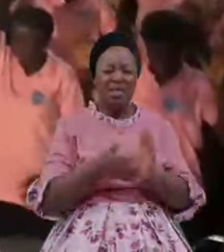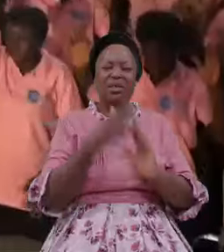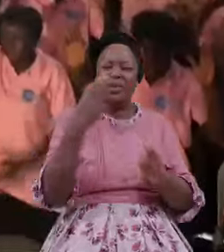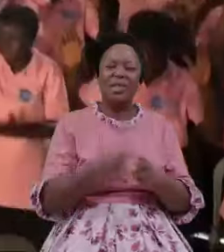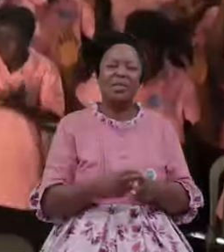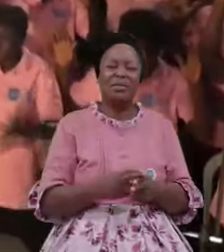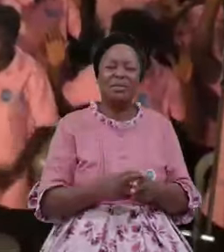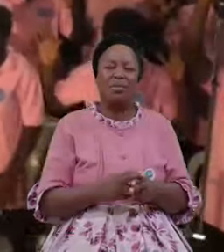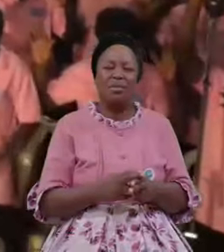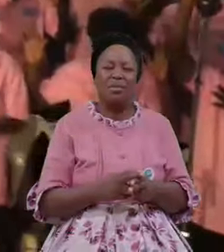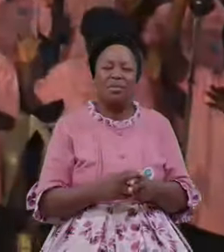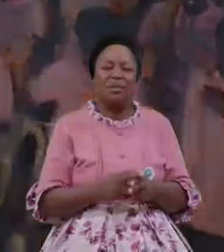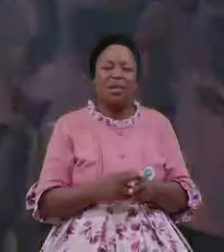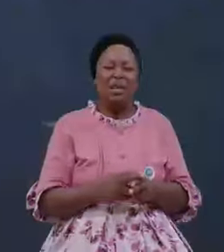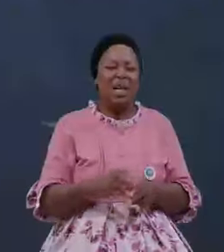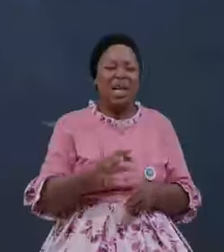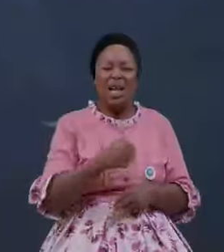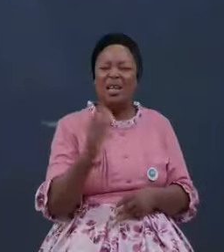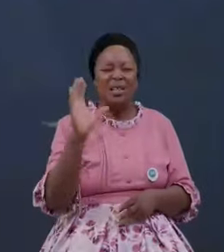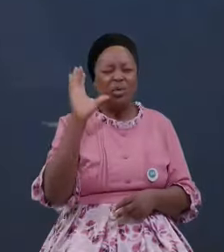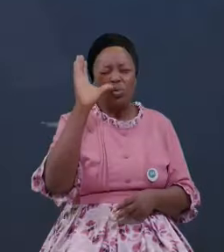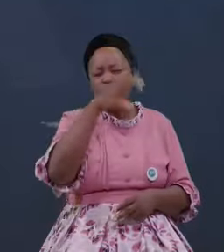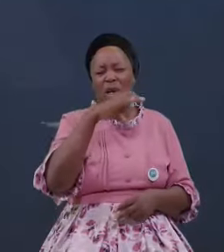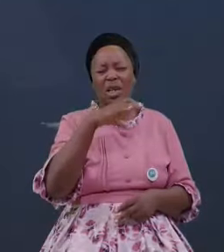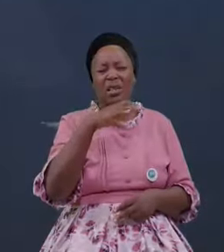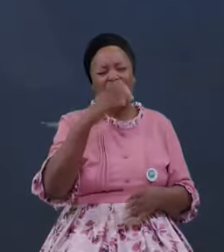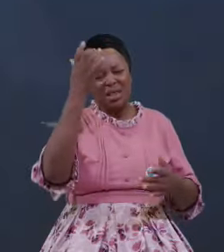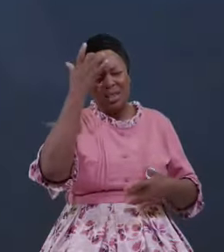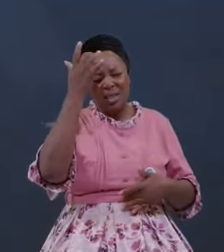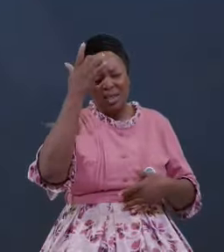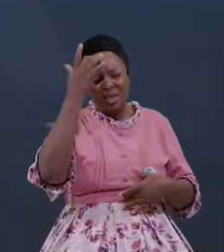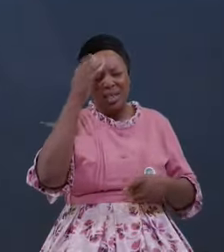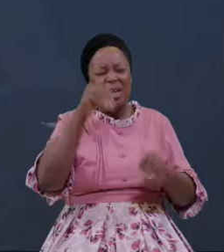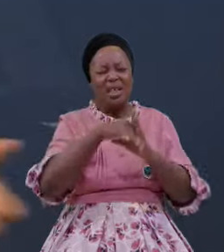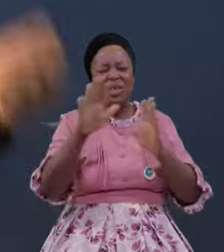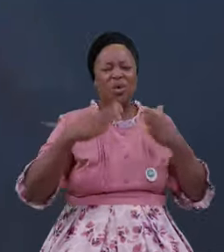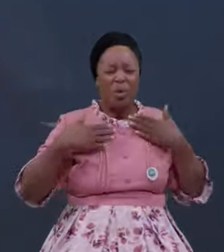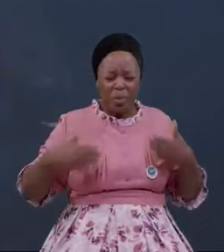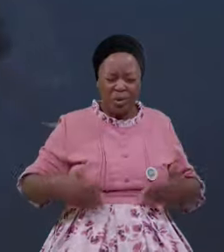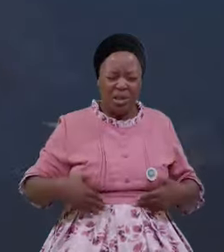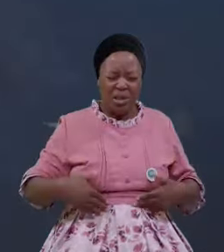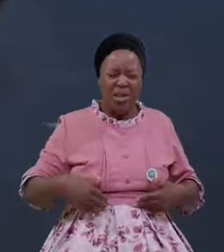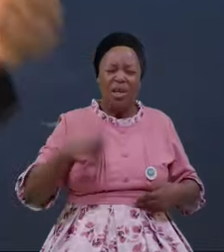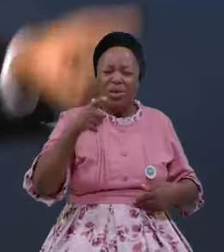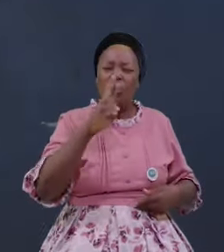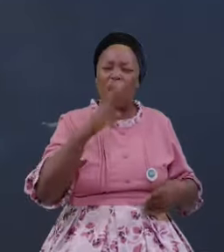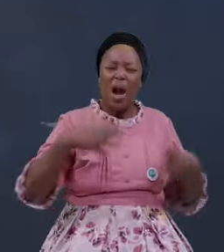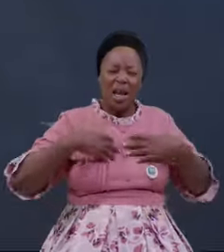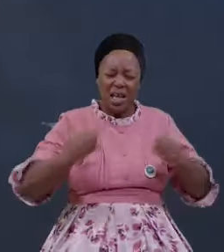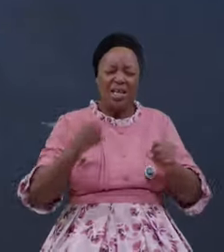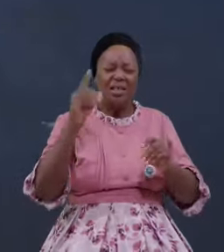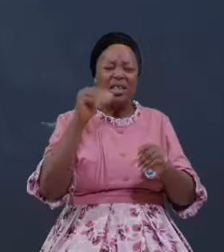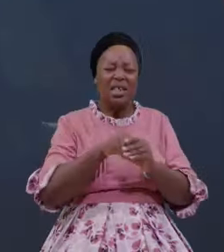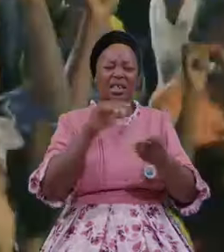Any strange sickness, disease in your body, you are healed in